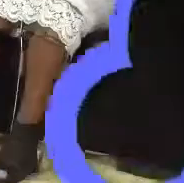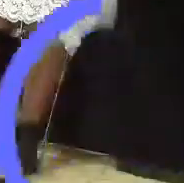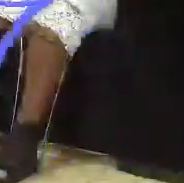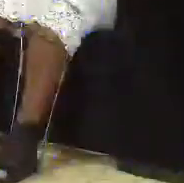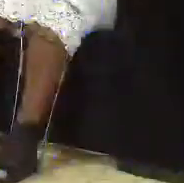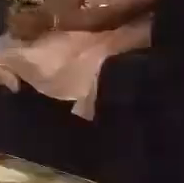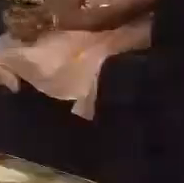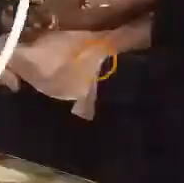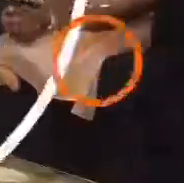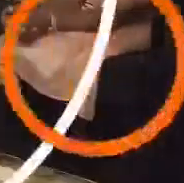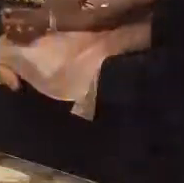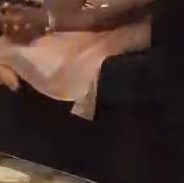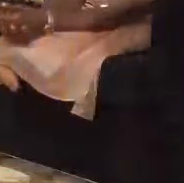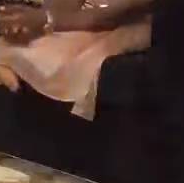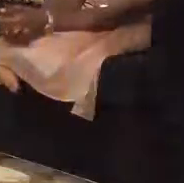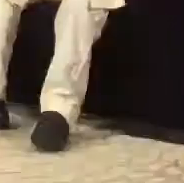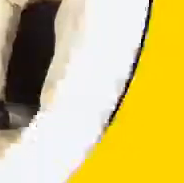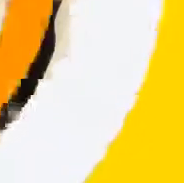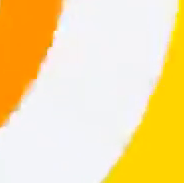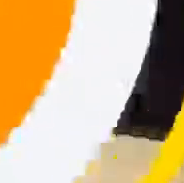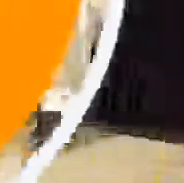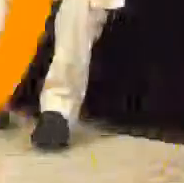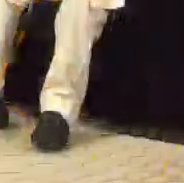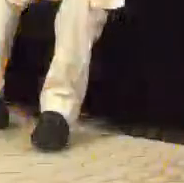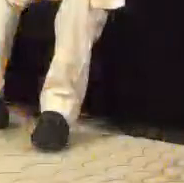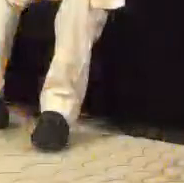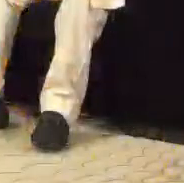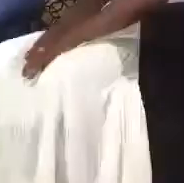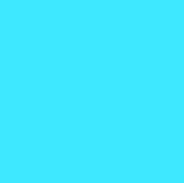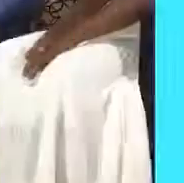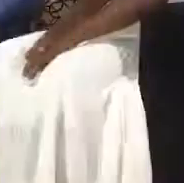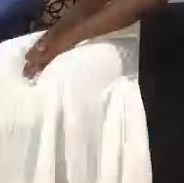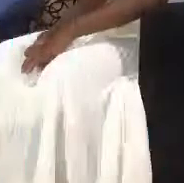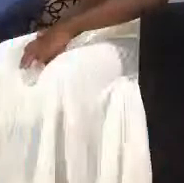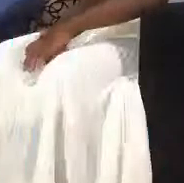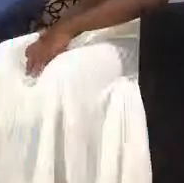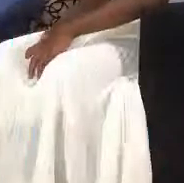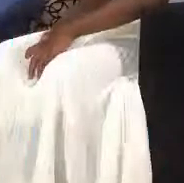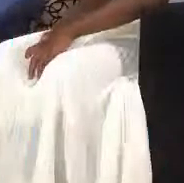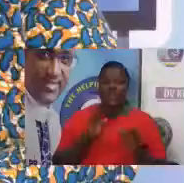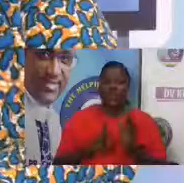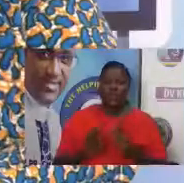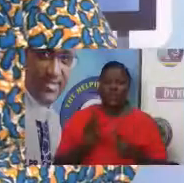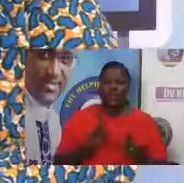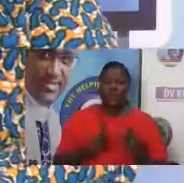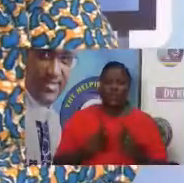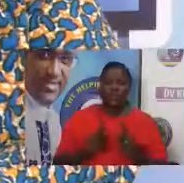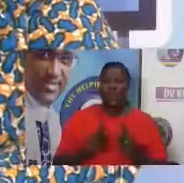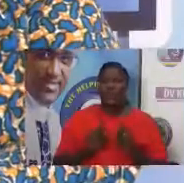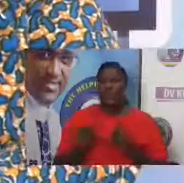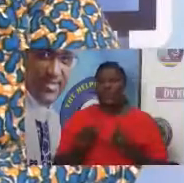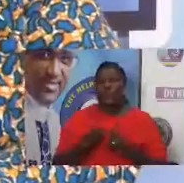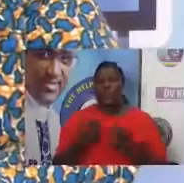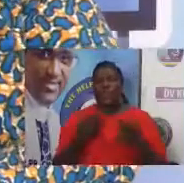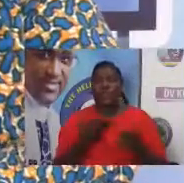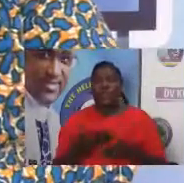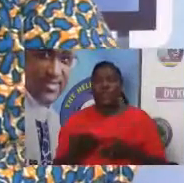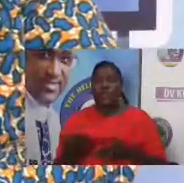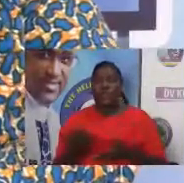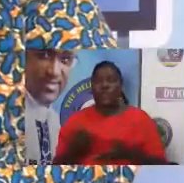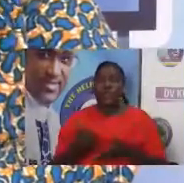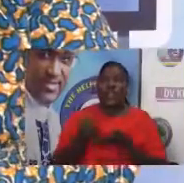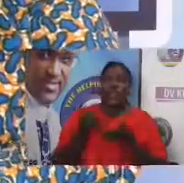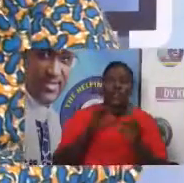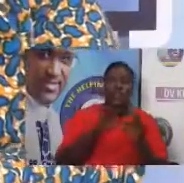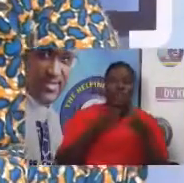mobility challenged person. But these are awesome people who are doing great